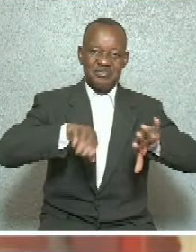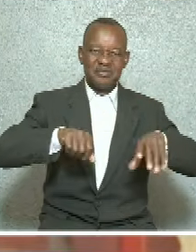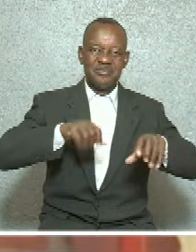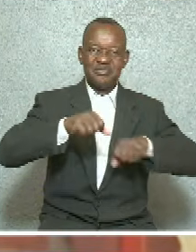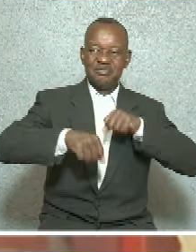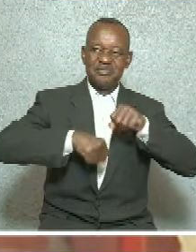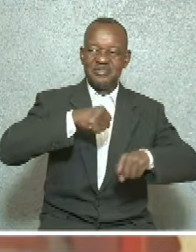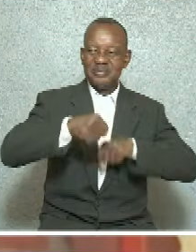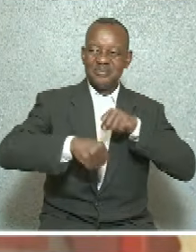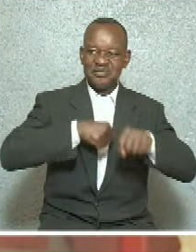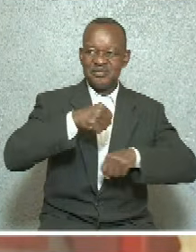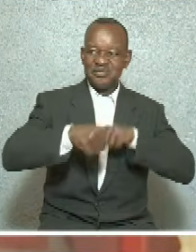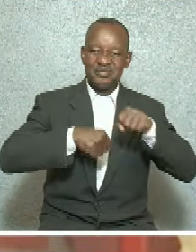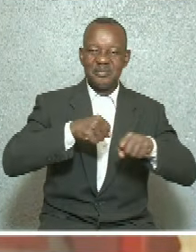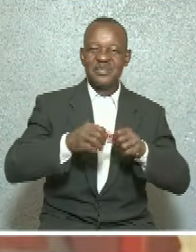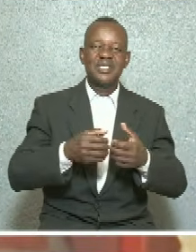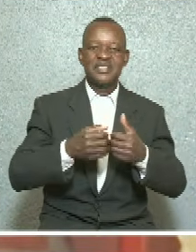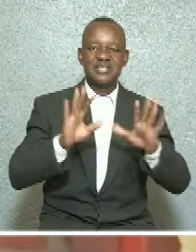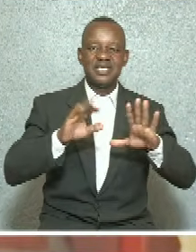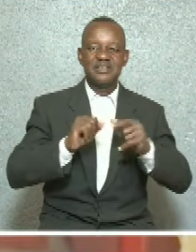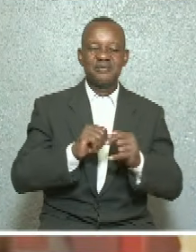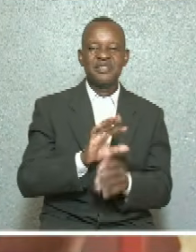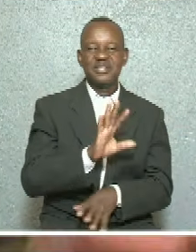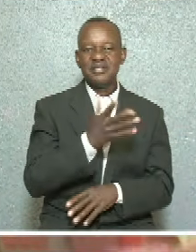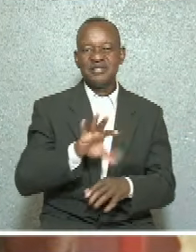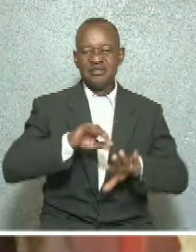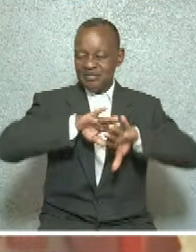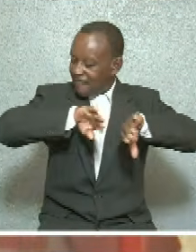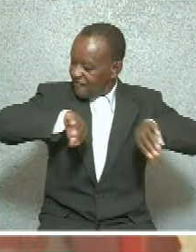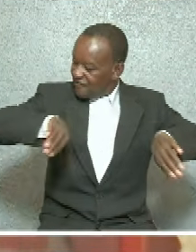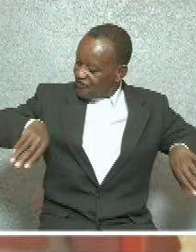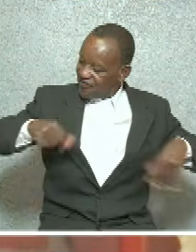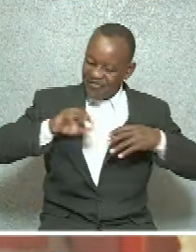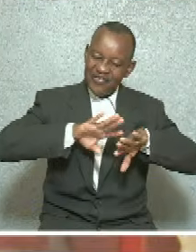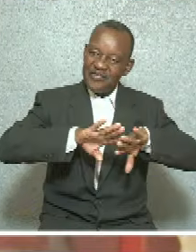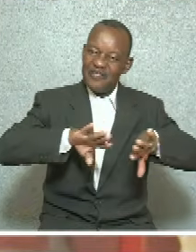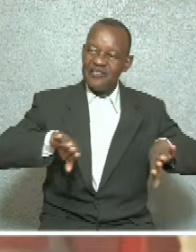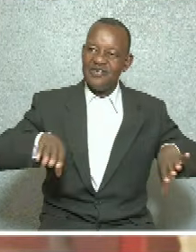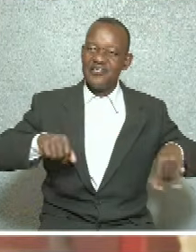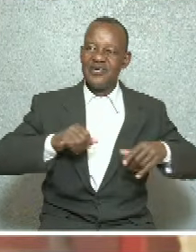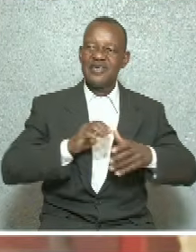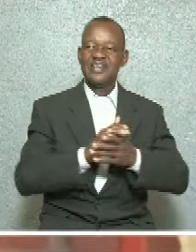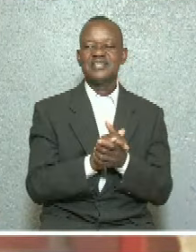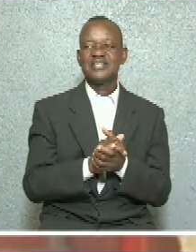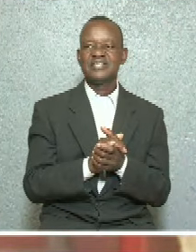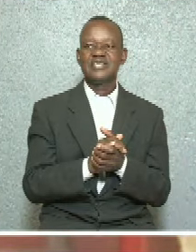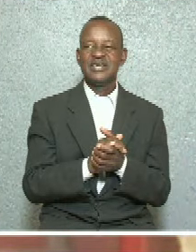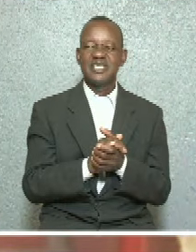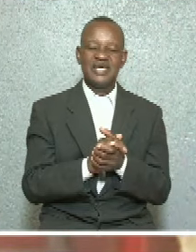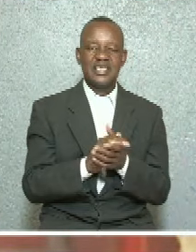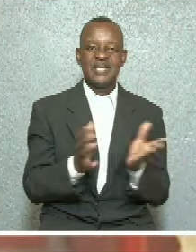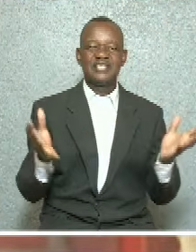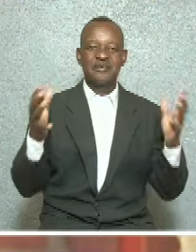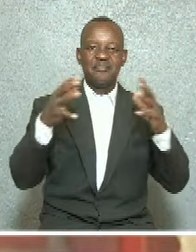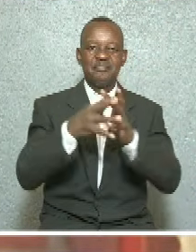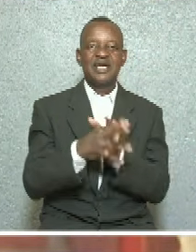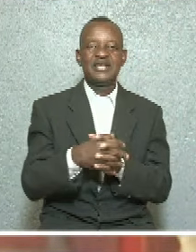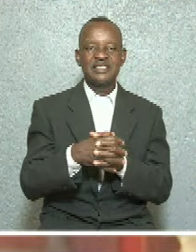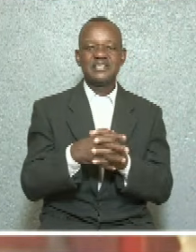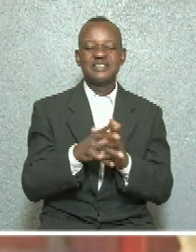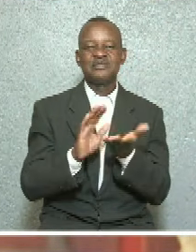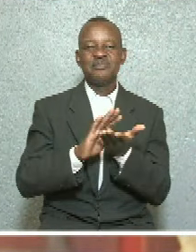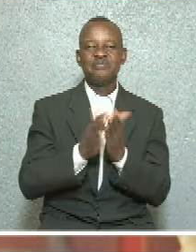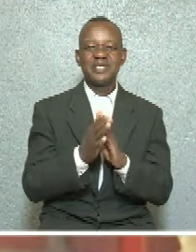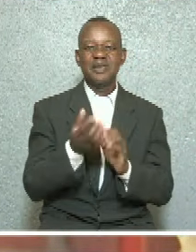the swimming, and then you cycle, and then you run. So in that, it's like a one sport, right? So that's what I used to do. And I went